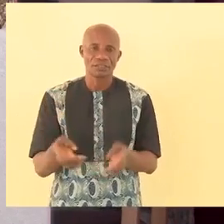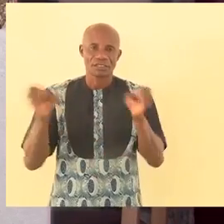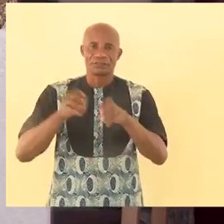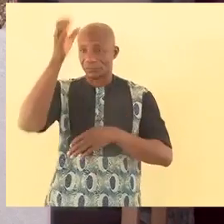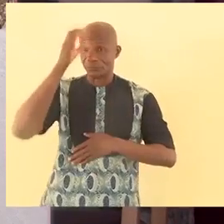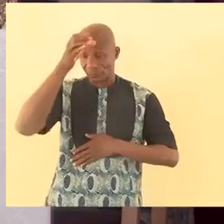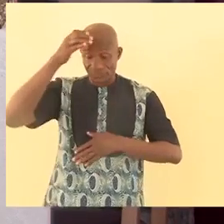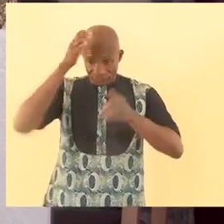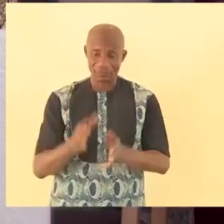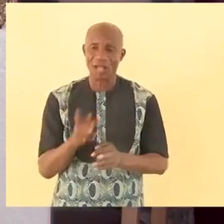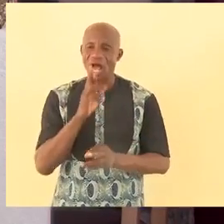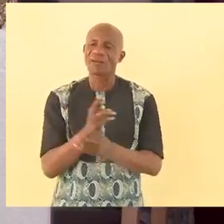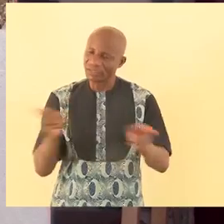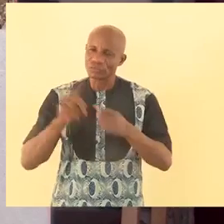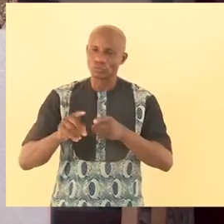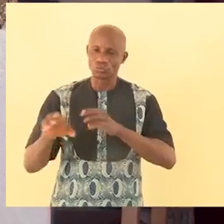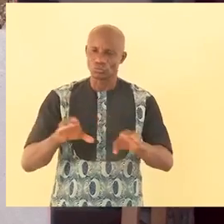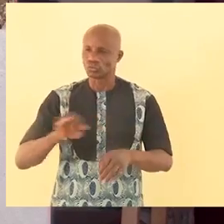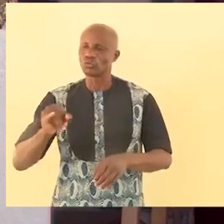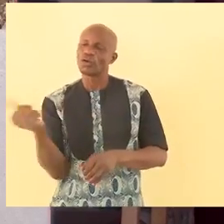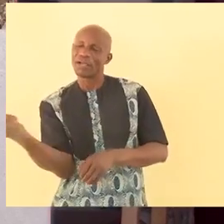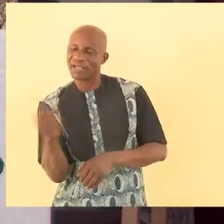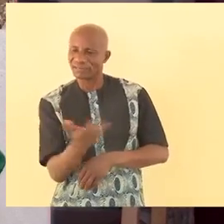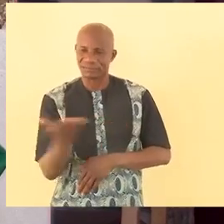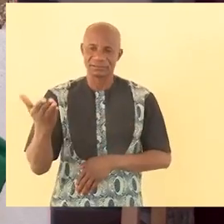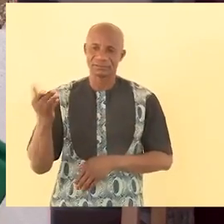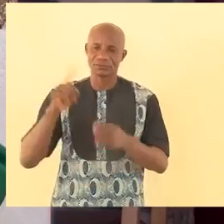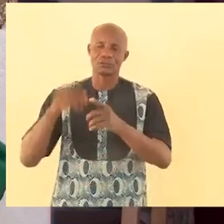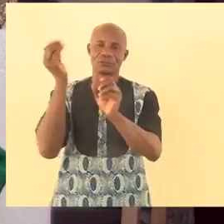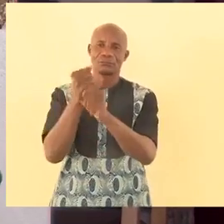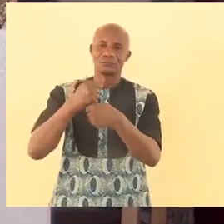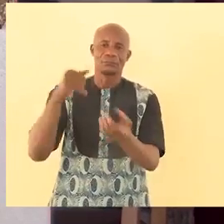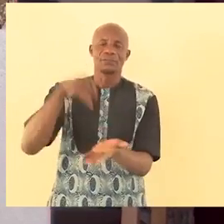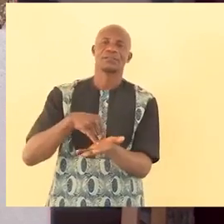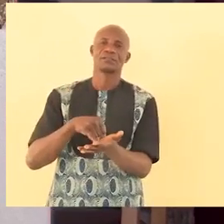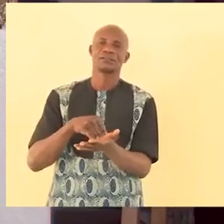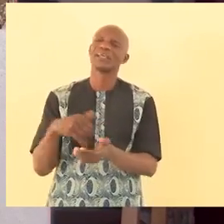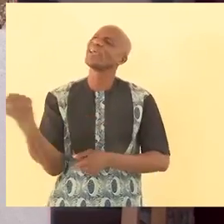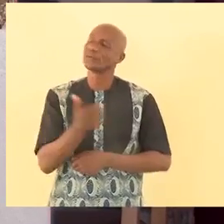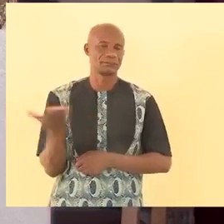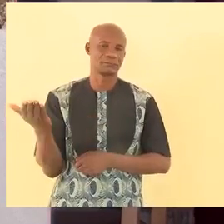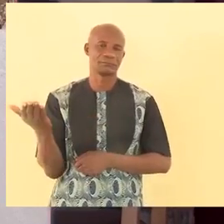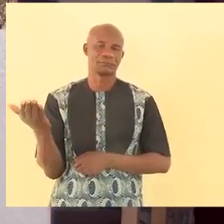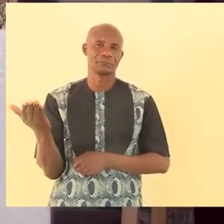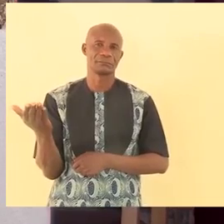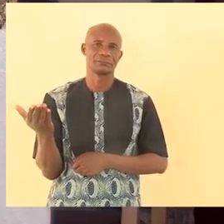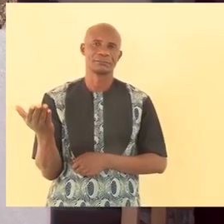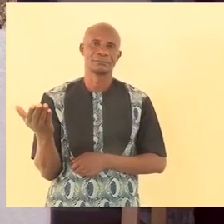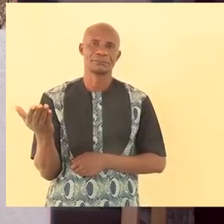even Catholics, are ready to do anything just to get pregnant. Just